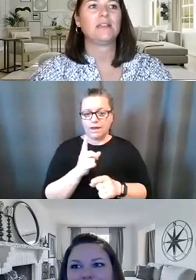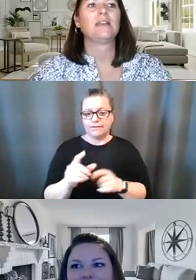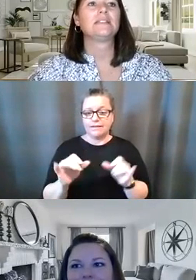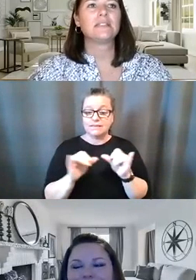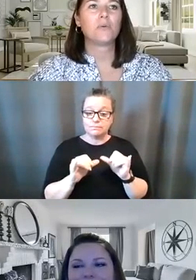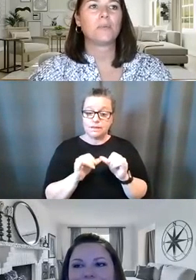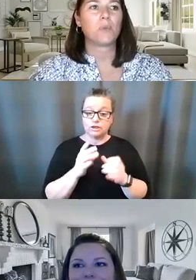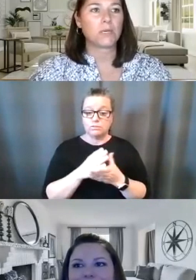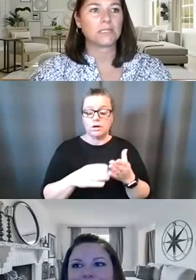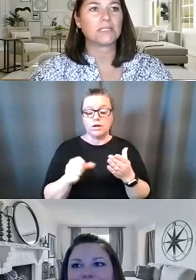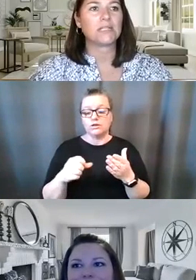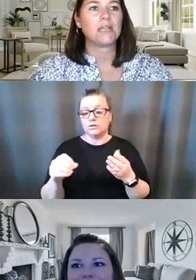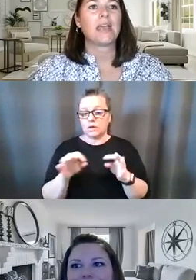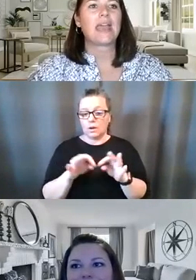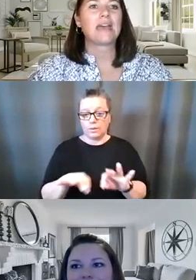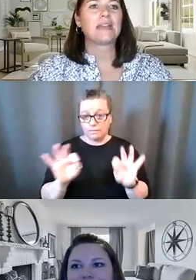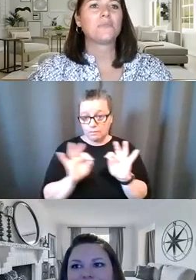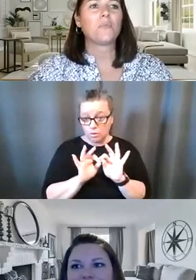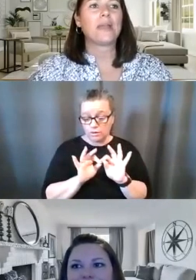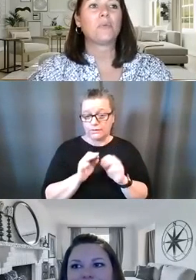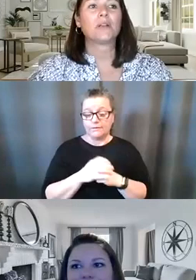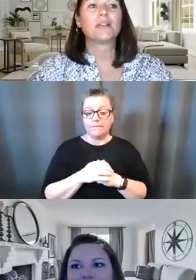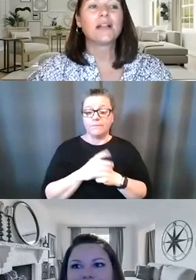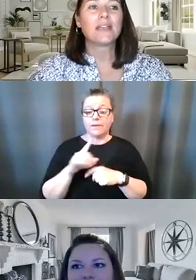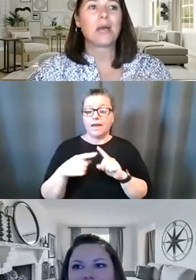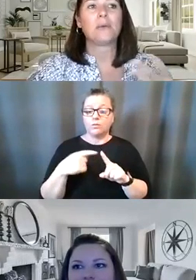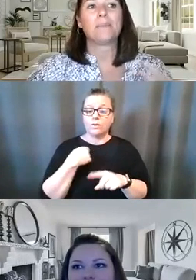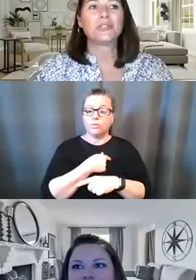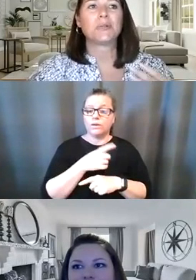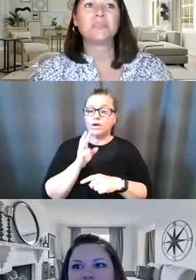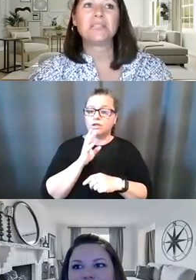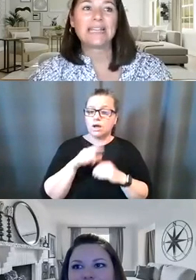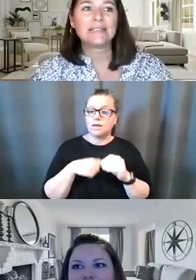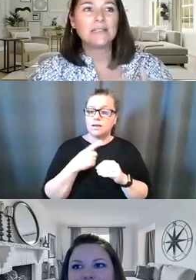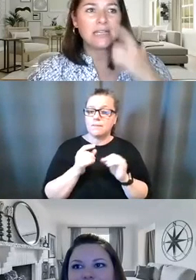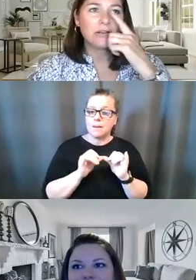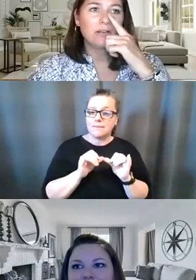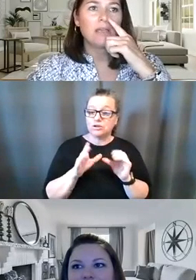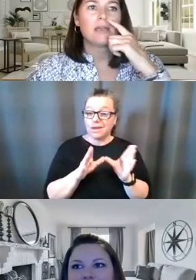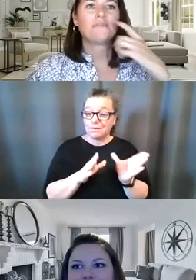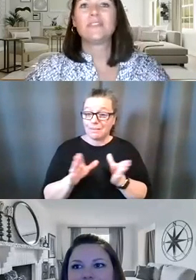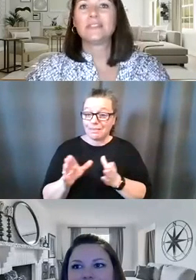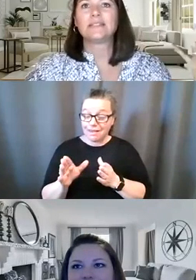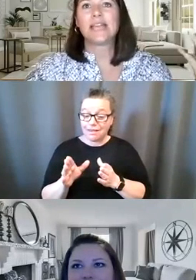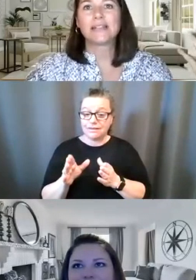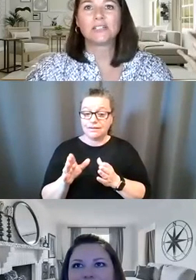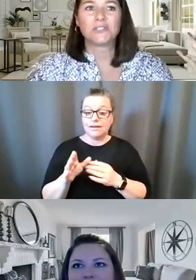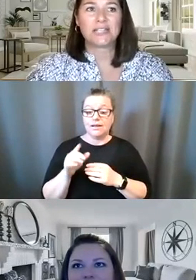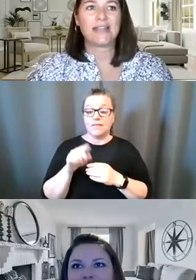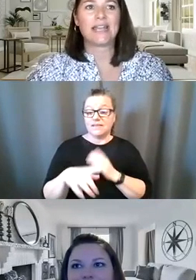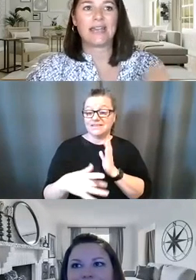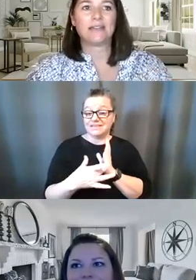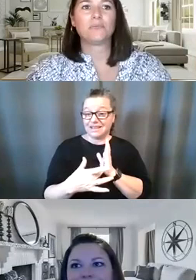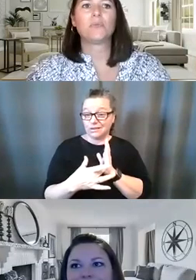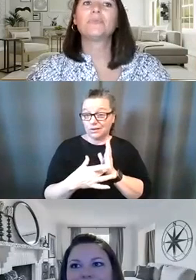piece is so important. And when we're talking about measure and plan here, this technical